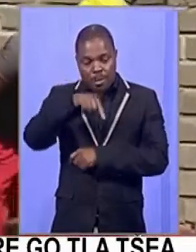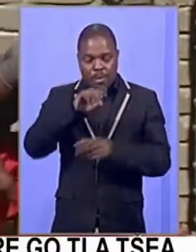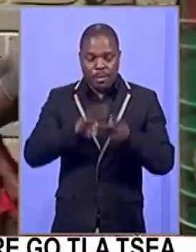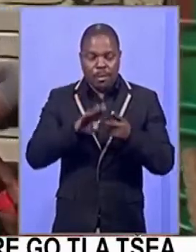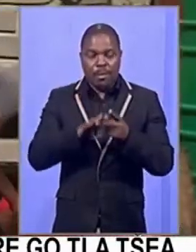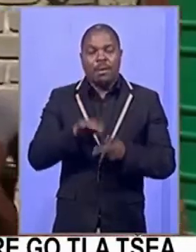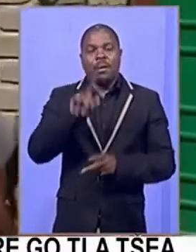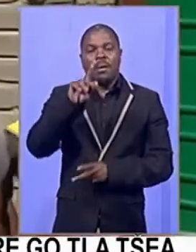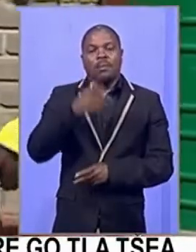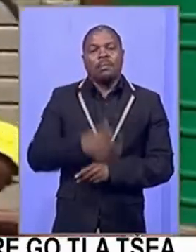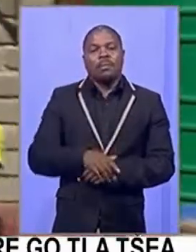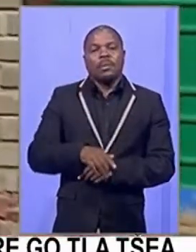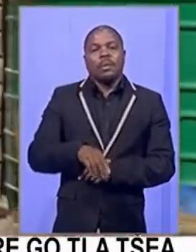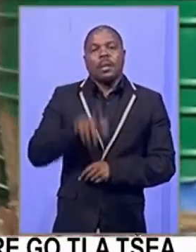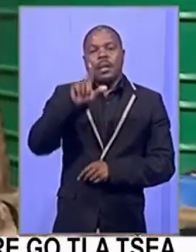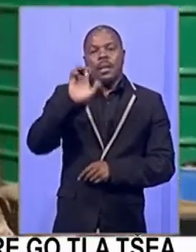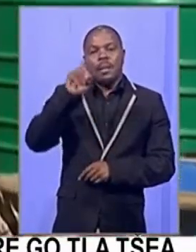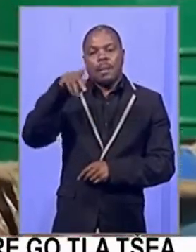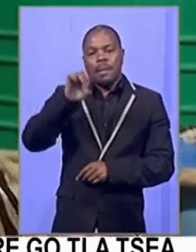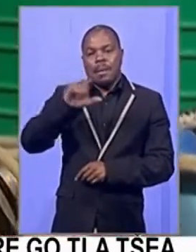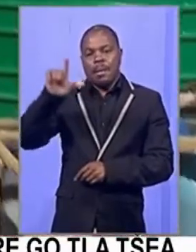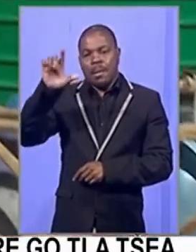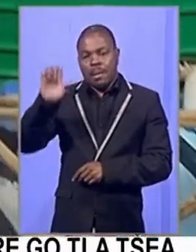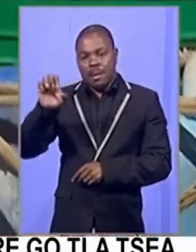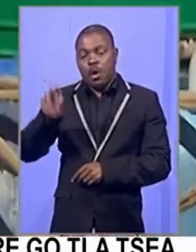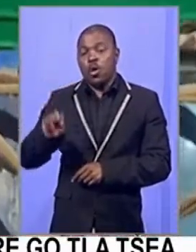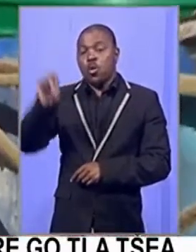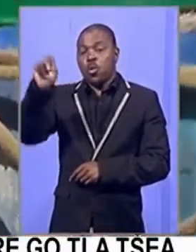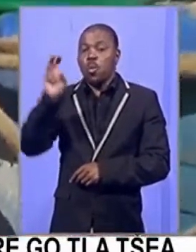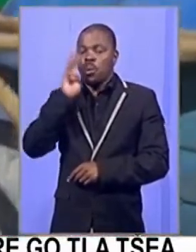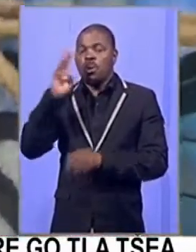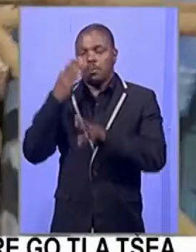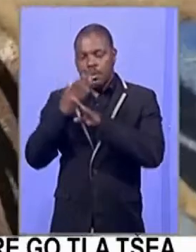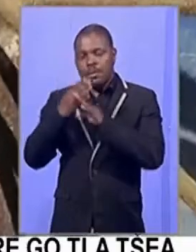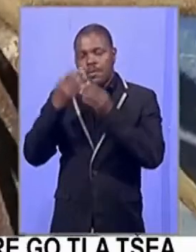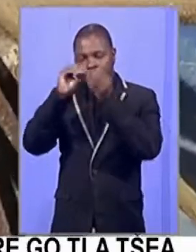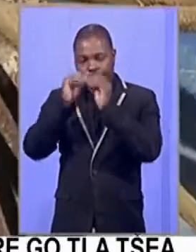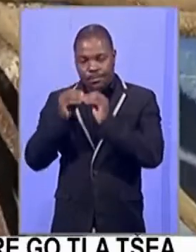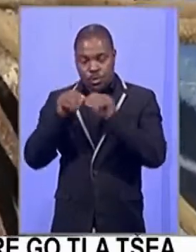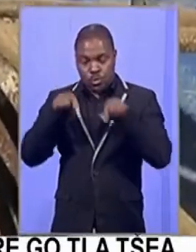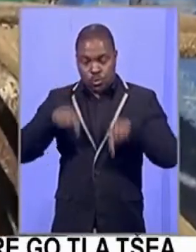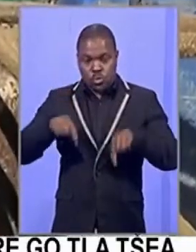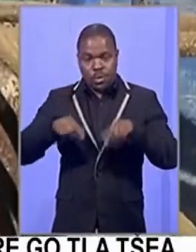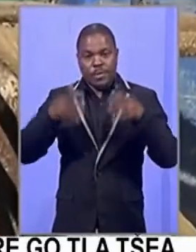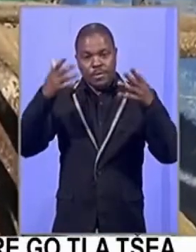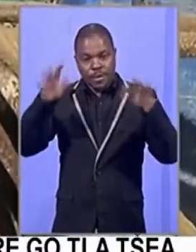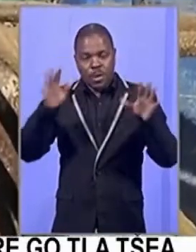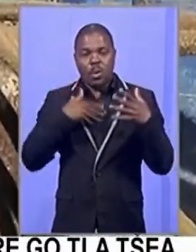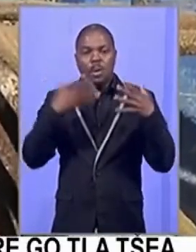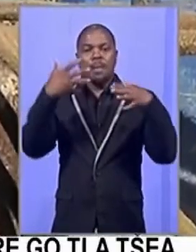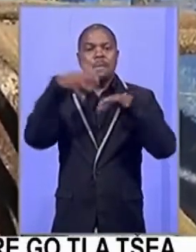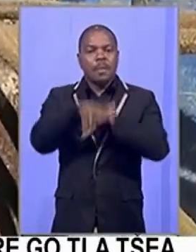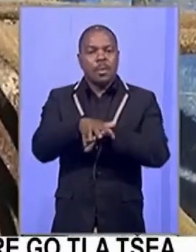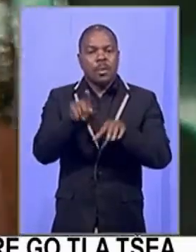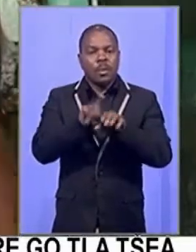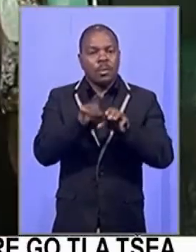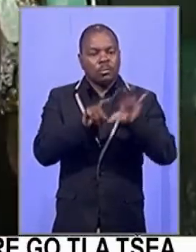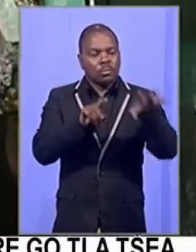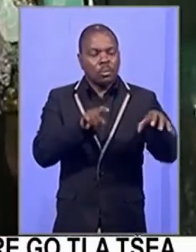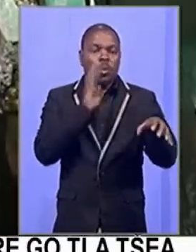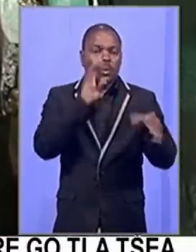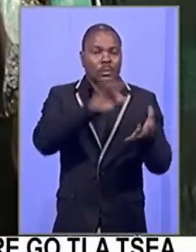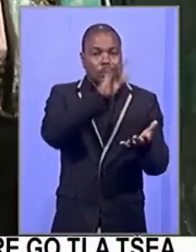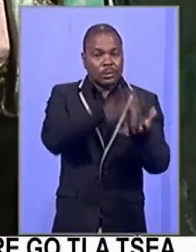Water. Tšatši la lekgono go bile le go tsentšhwa mošomong ga plant ya rena